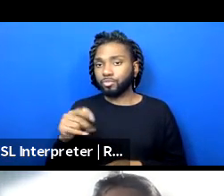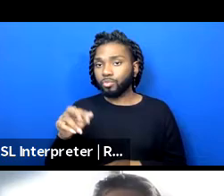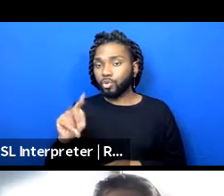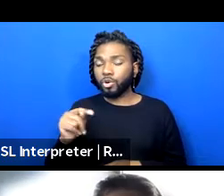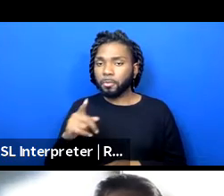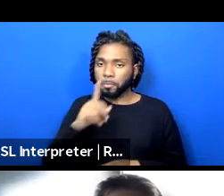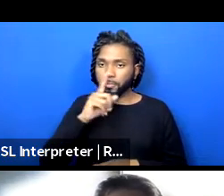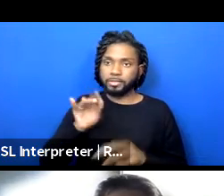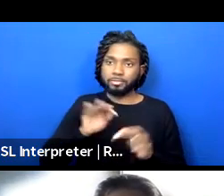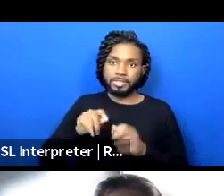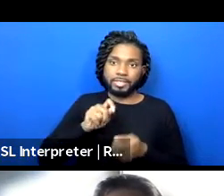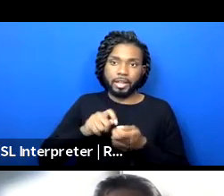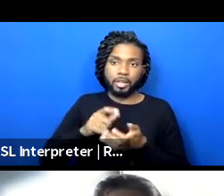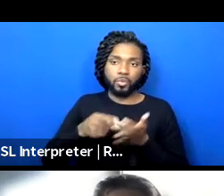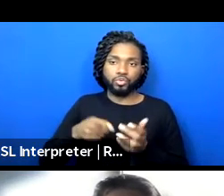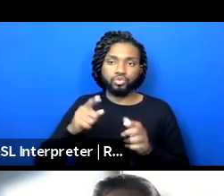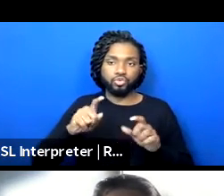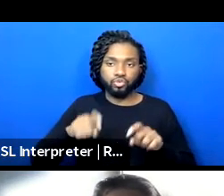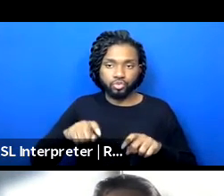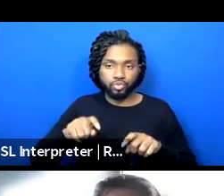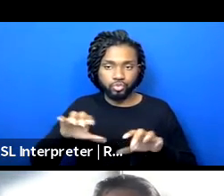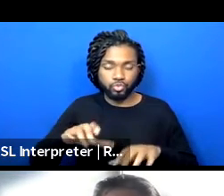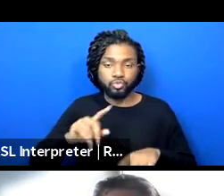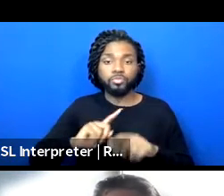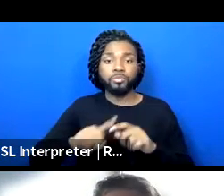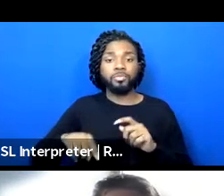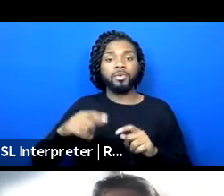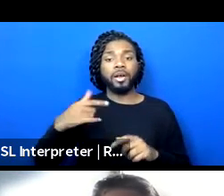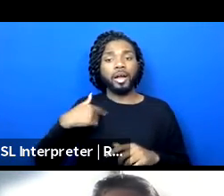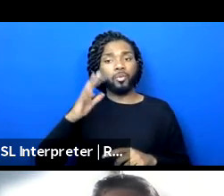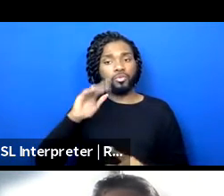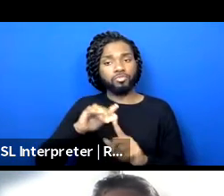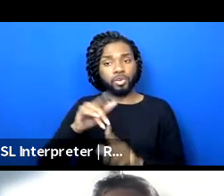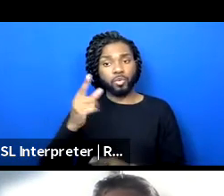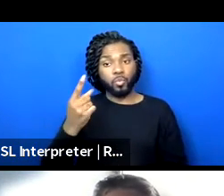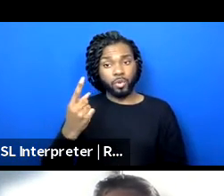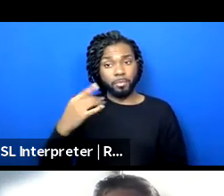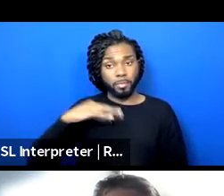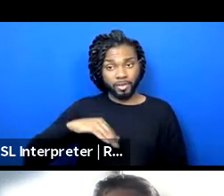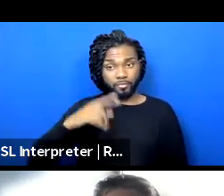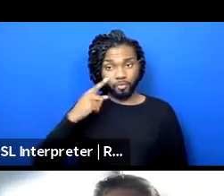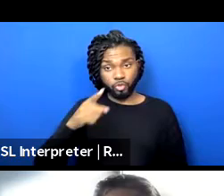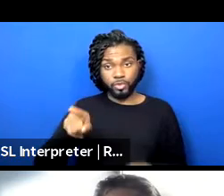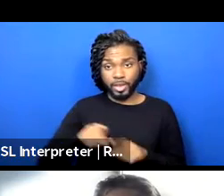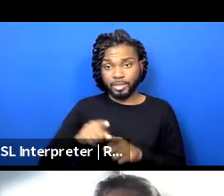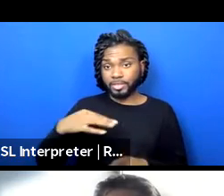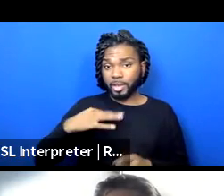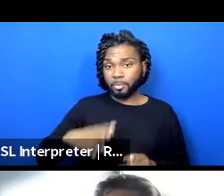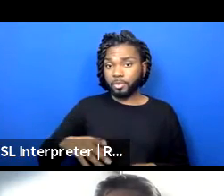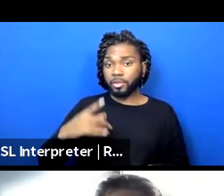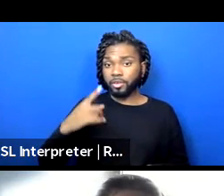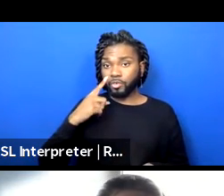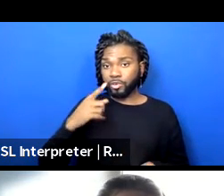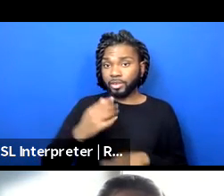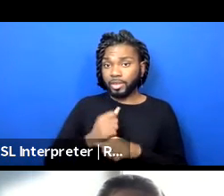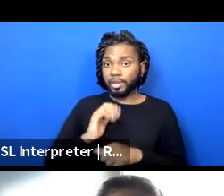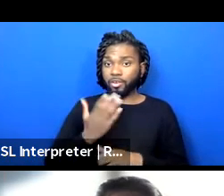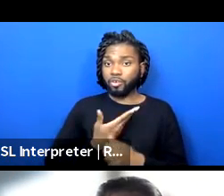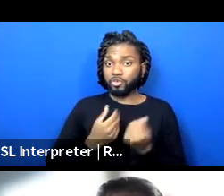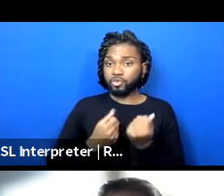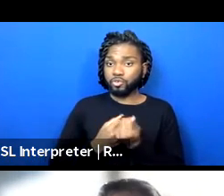that, but I will remind you that, you know, one of the benefits to you as an applicant of having EV project support is it